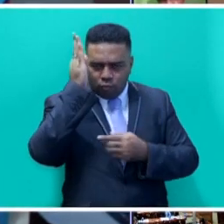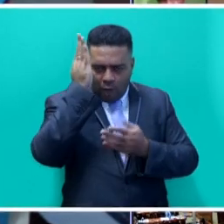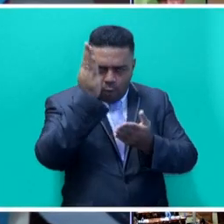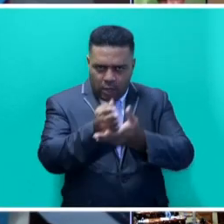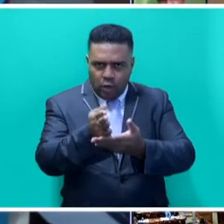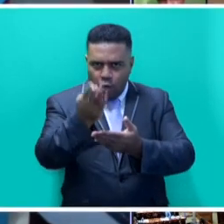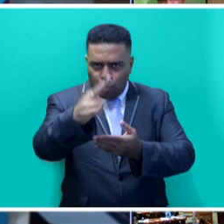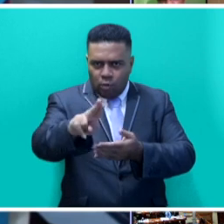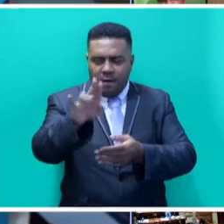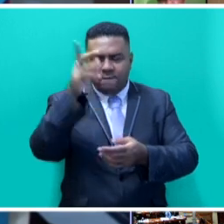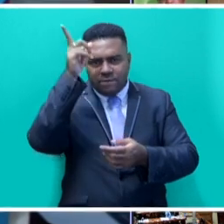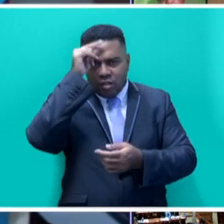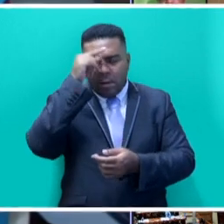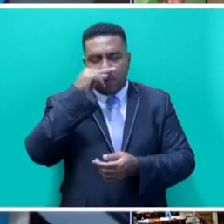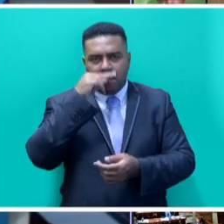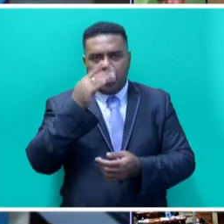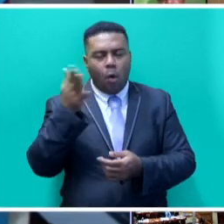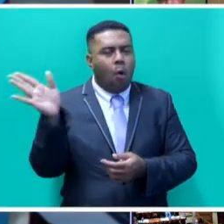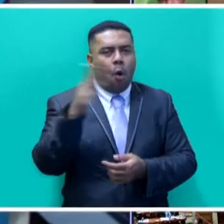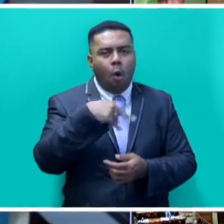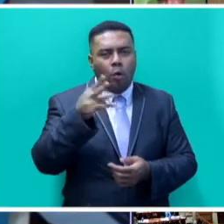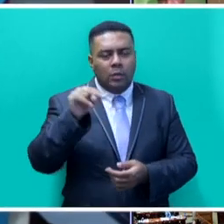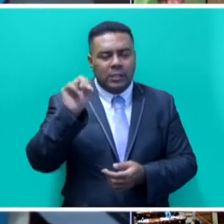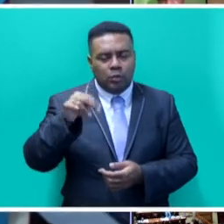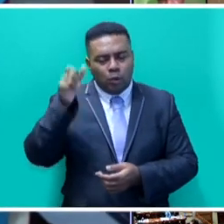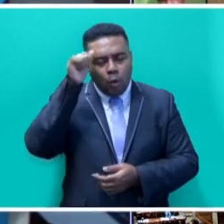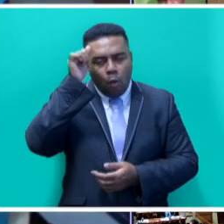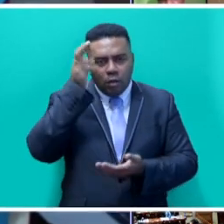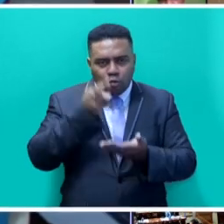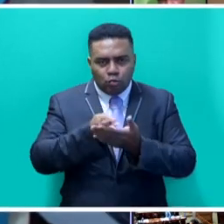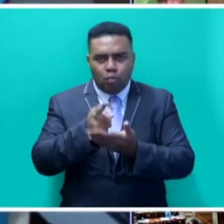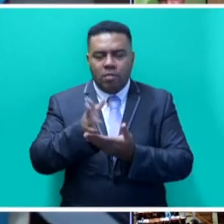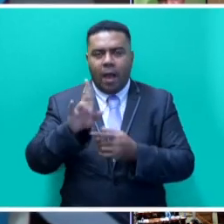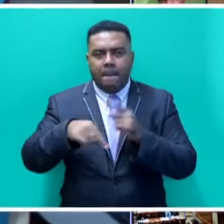to know the truth about the bill. As